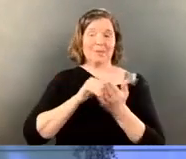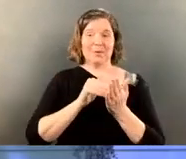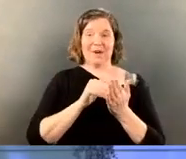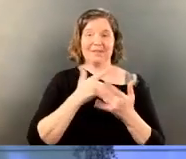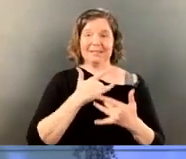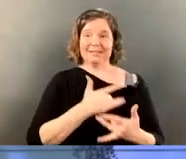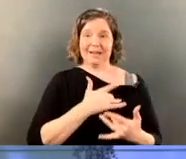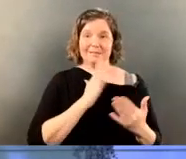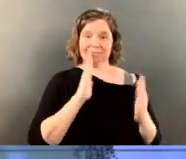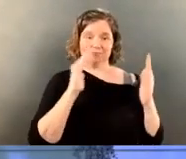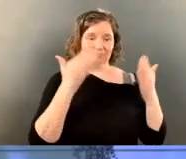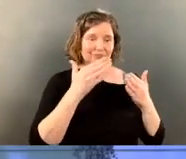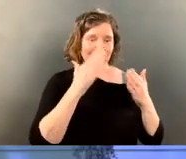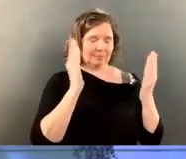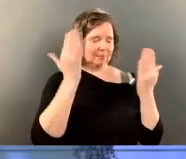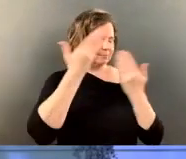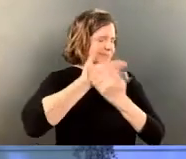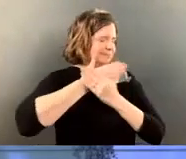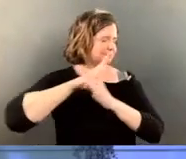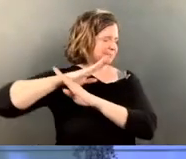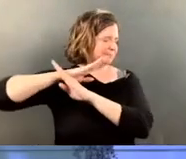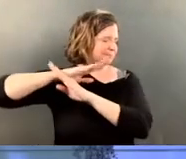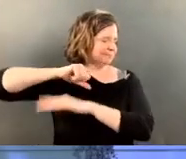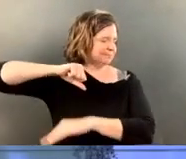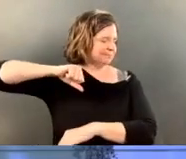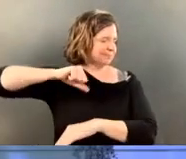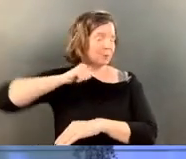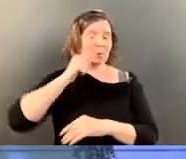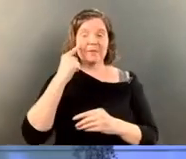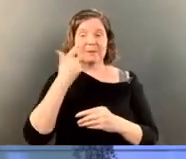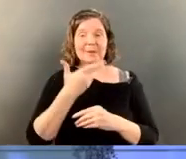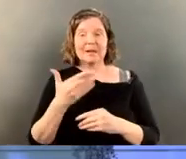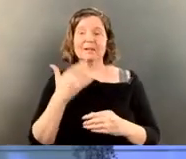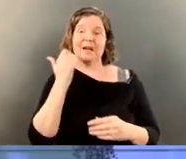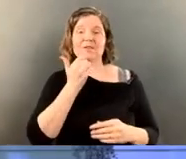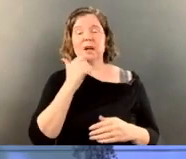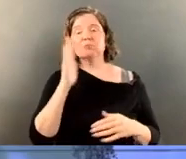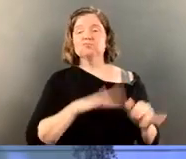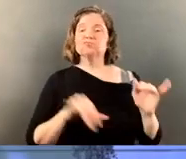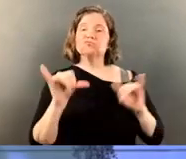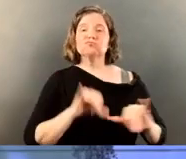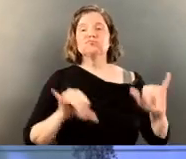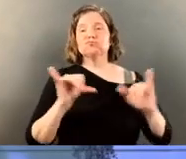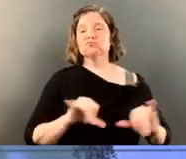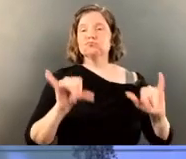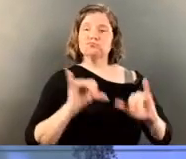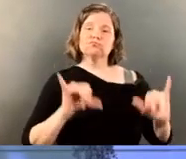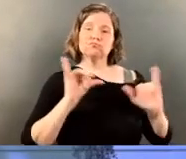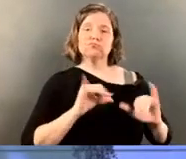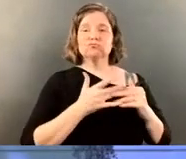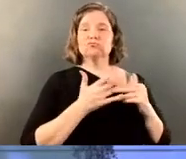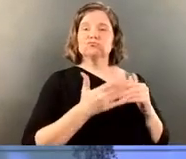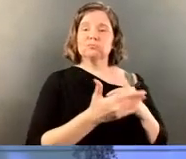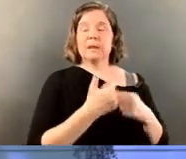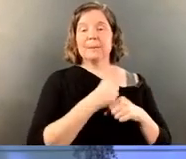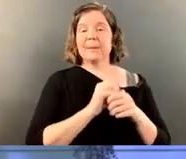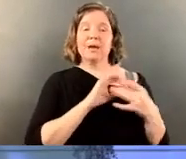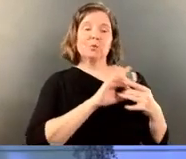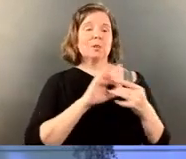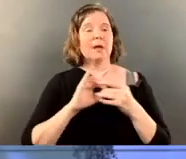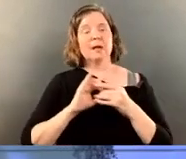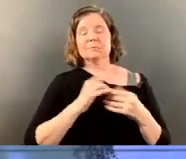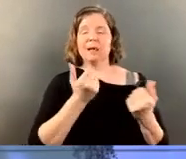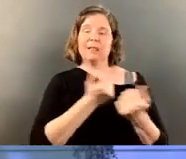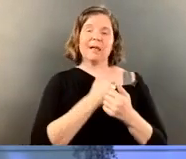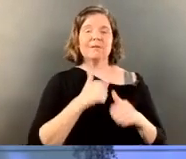in, where we don't have to think about those things, that we just kind of go from day to day to day, doing our thing, making relationships